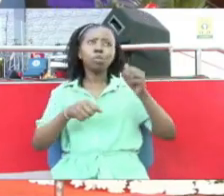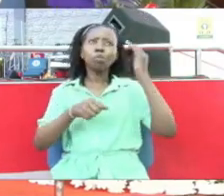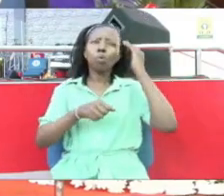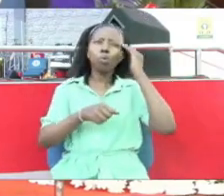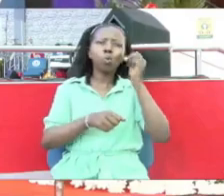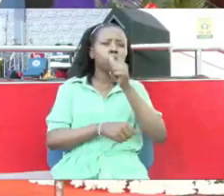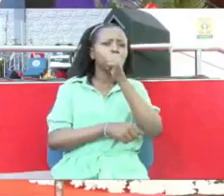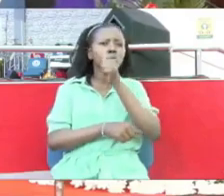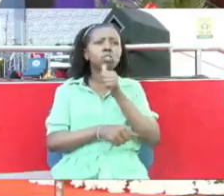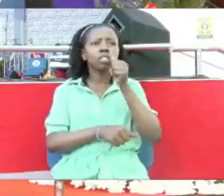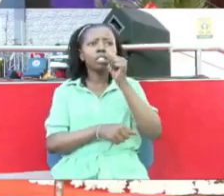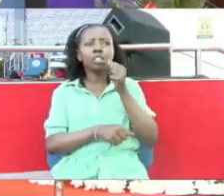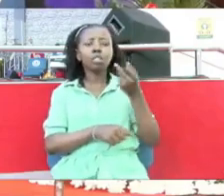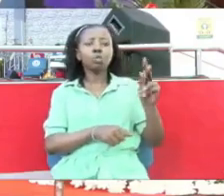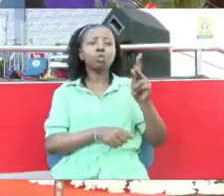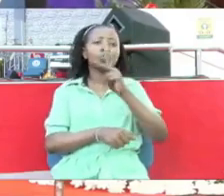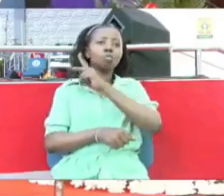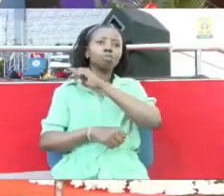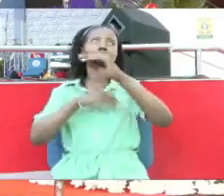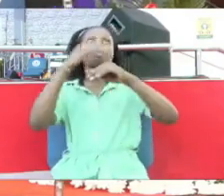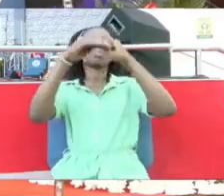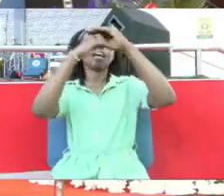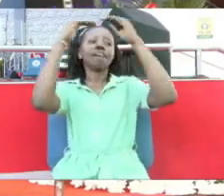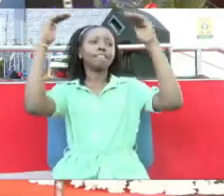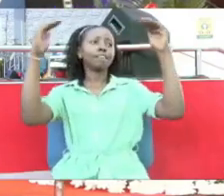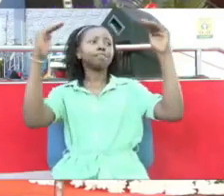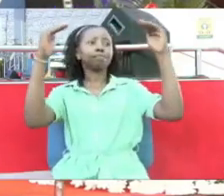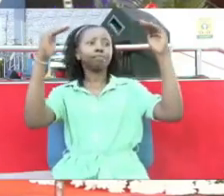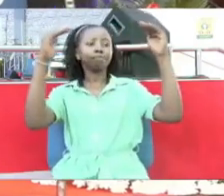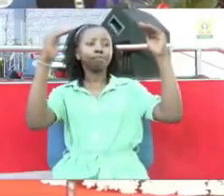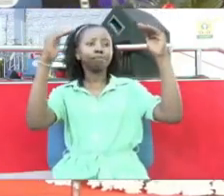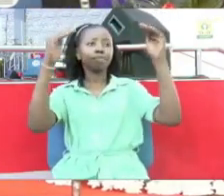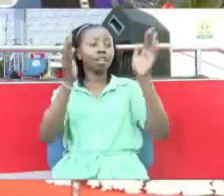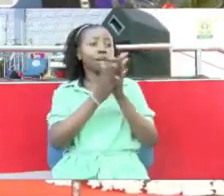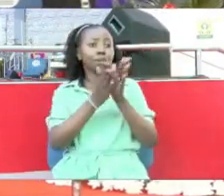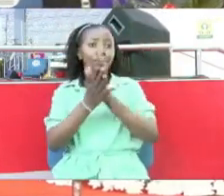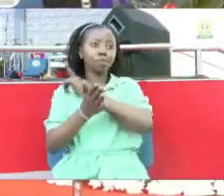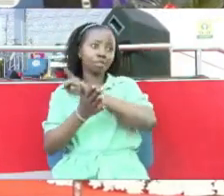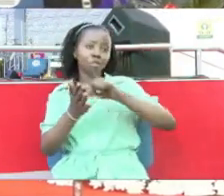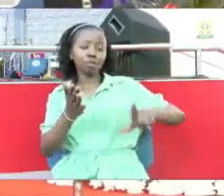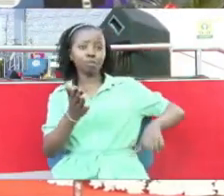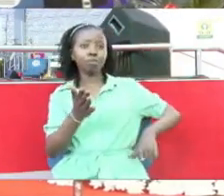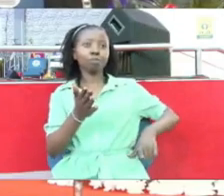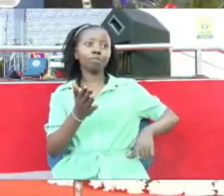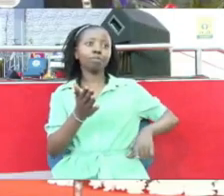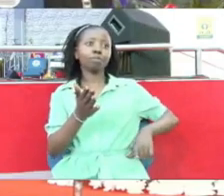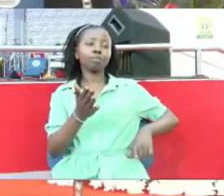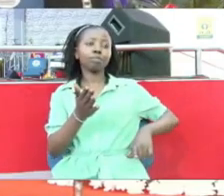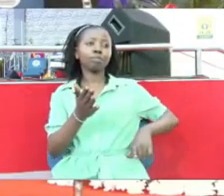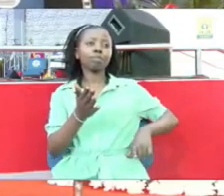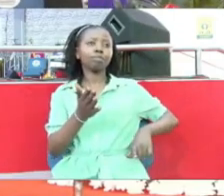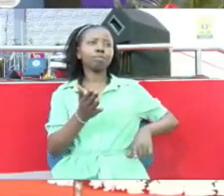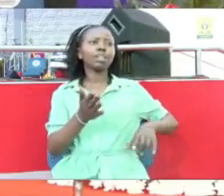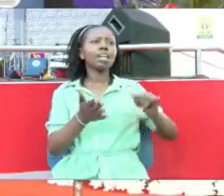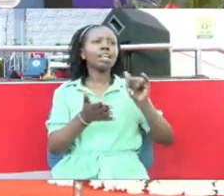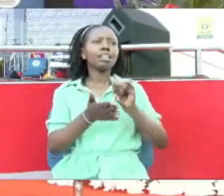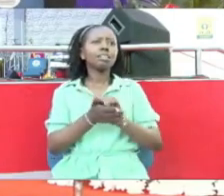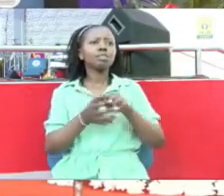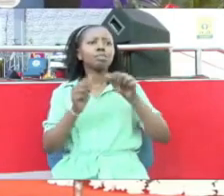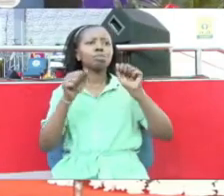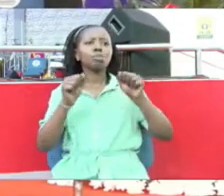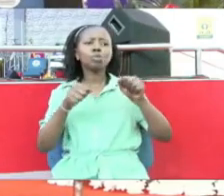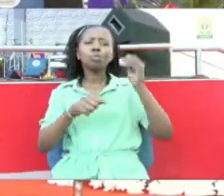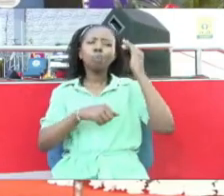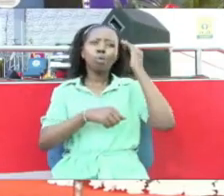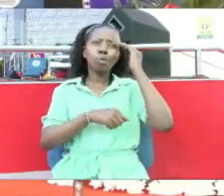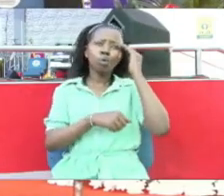the kingdom. Ya kwamba nikaweze kujua siri za ufalme. Praise the name of the Lord. Jina la that I may be able to know, have